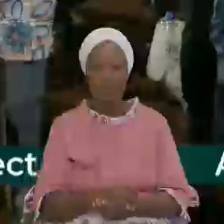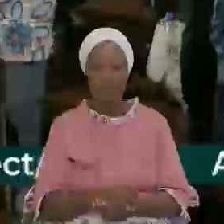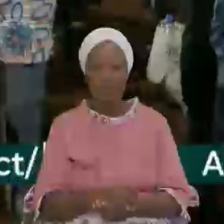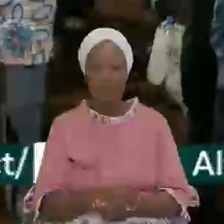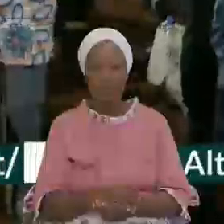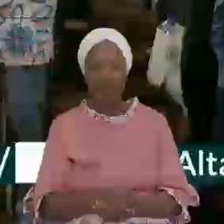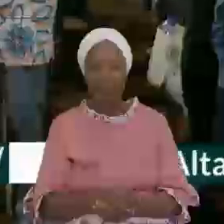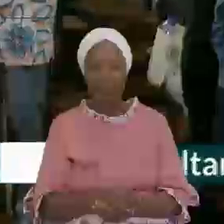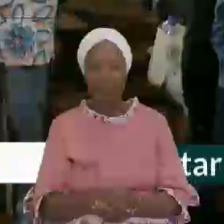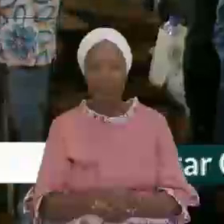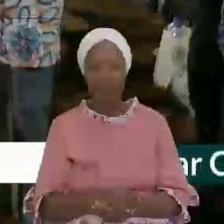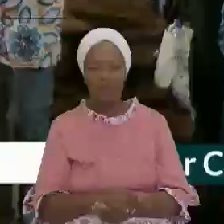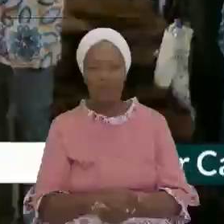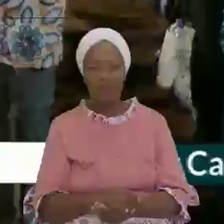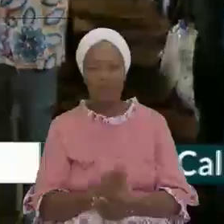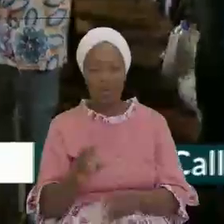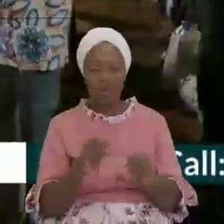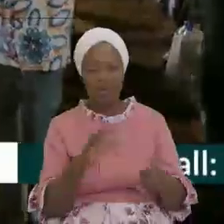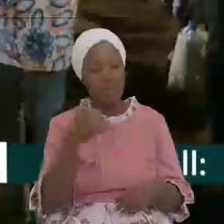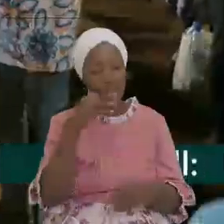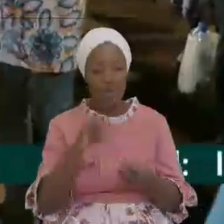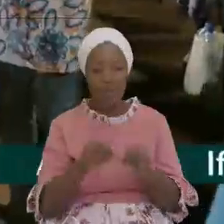You put your phone number.